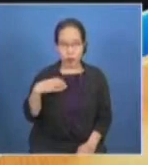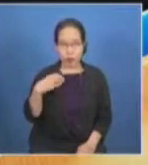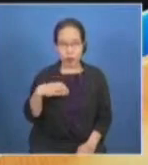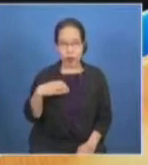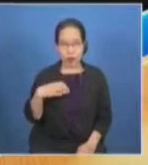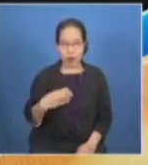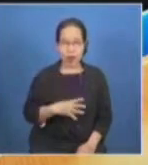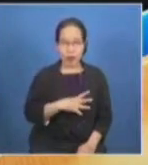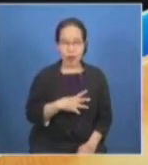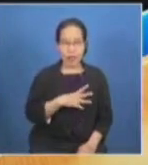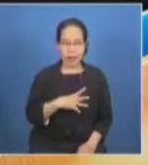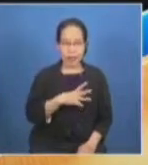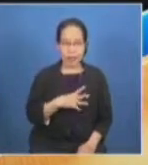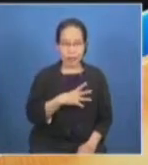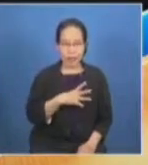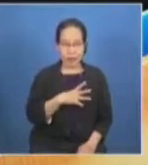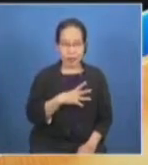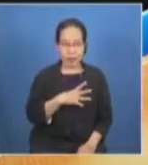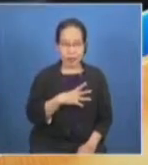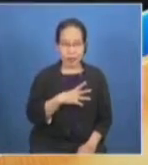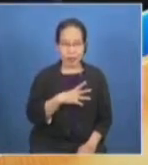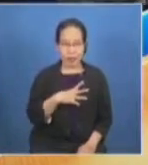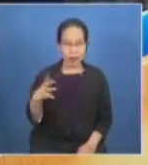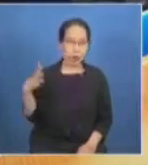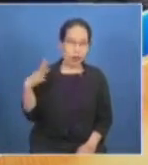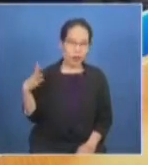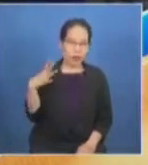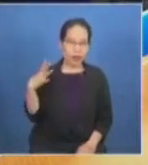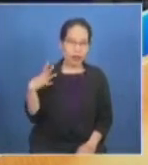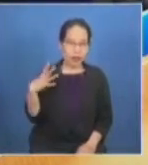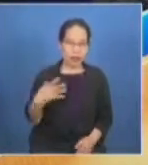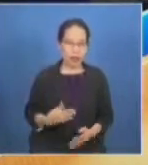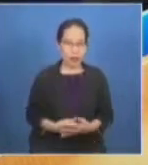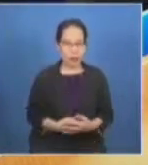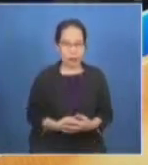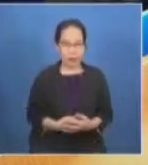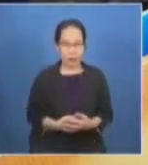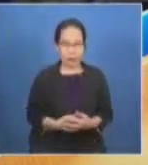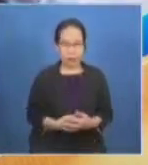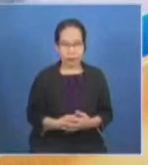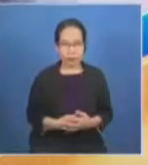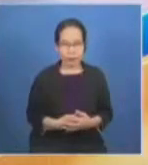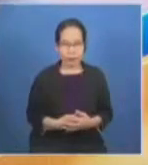I would like to ask for extra clothes, even the old ones.